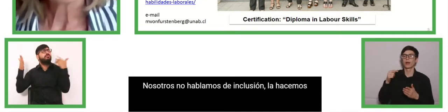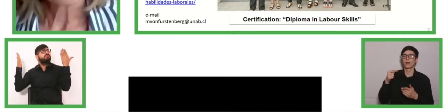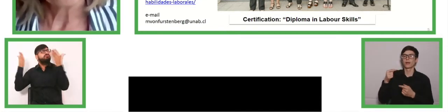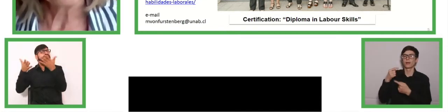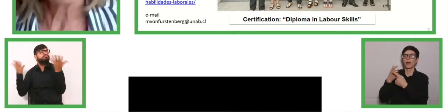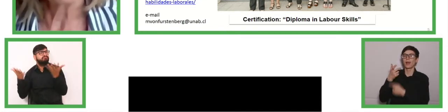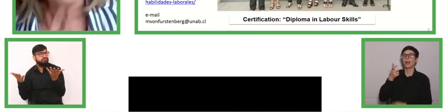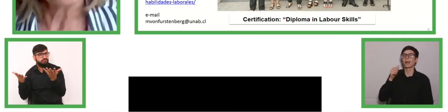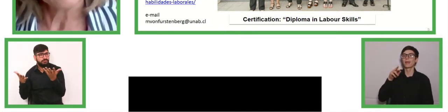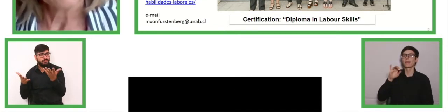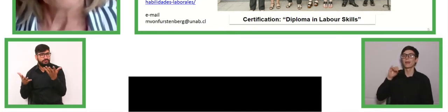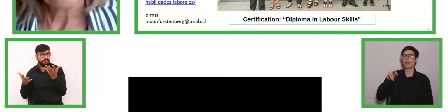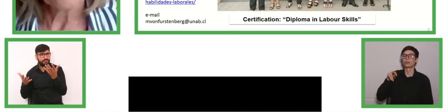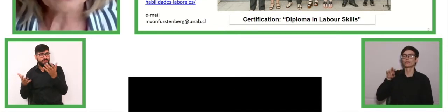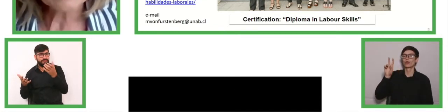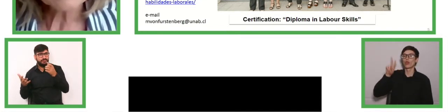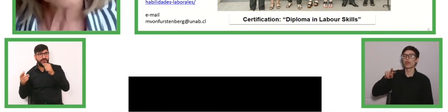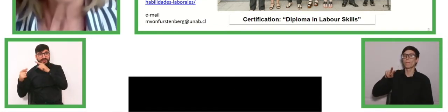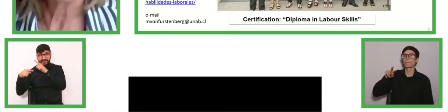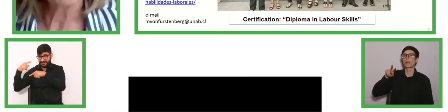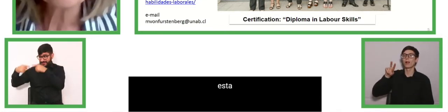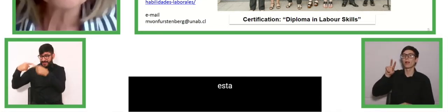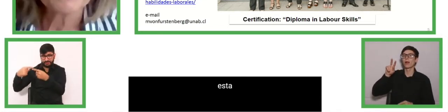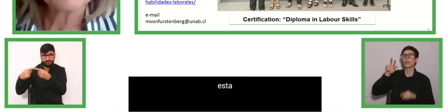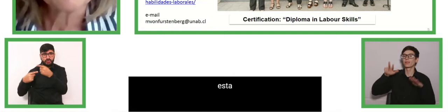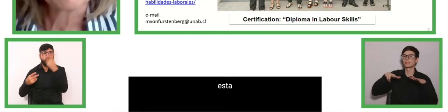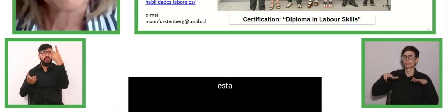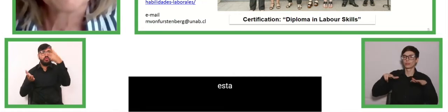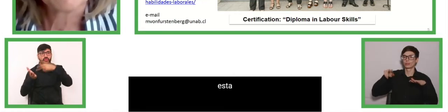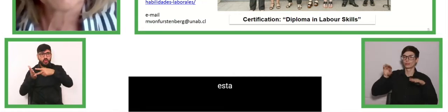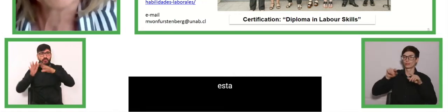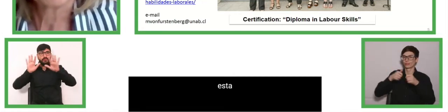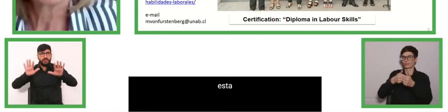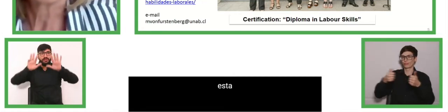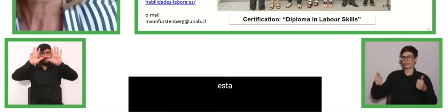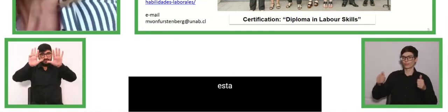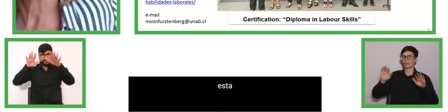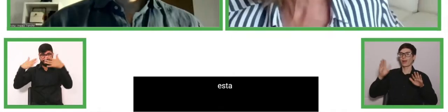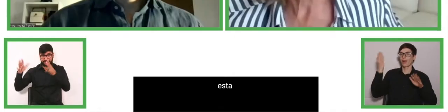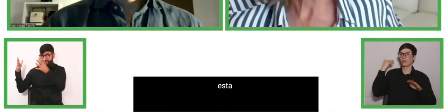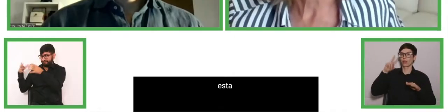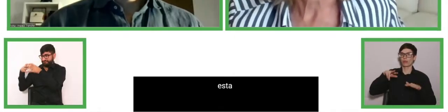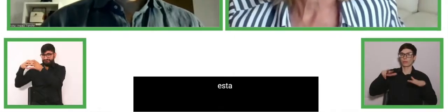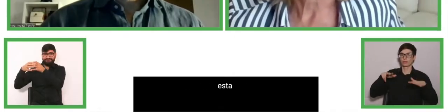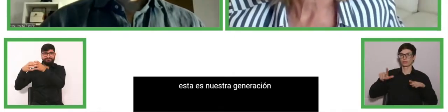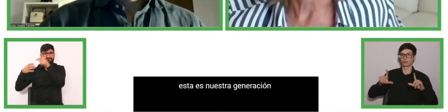So we just do it. Thanks very much.